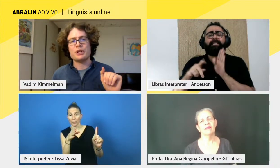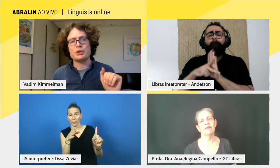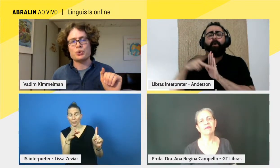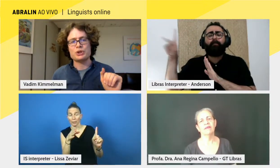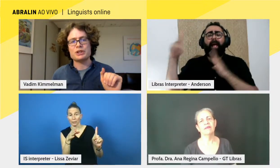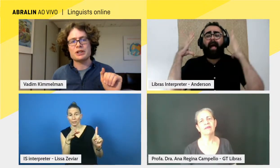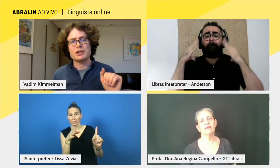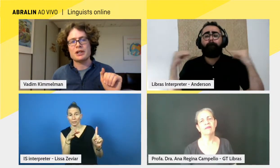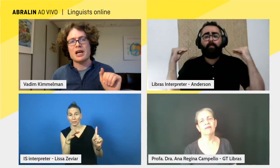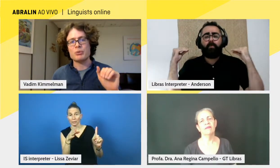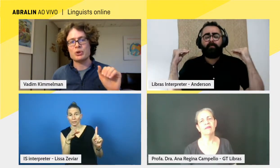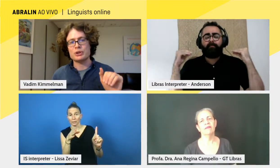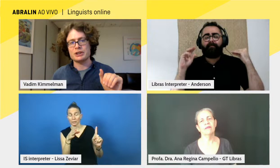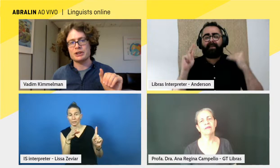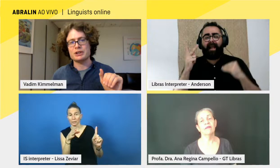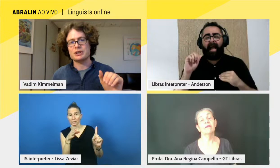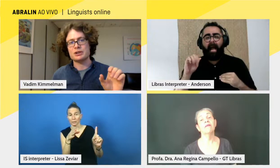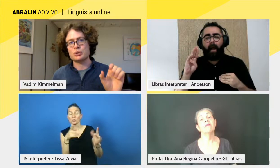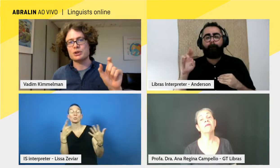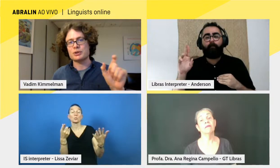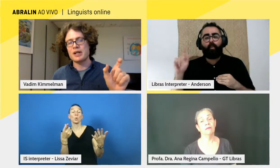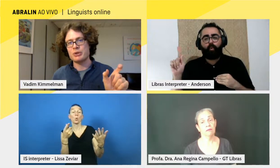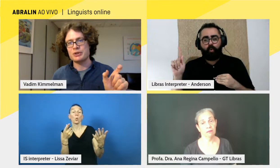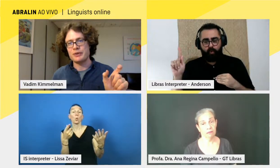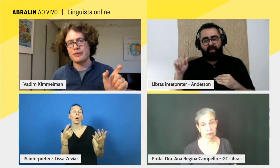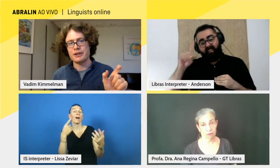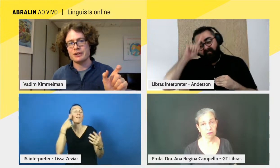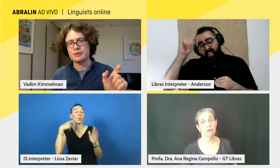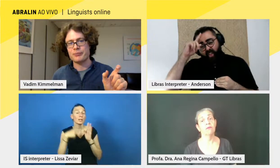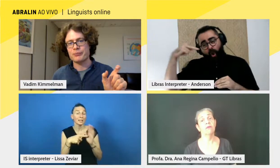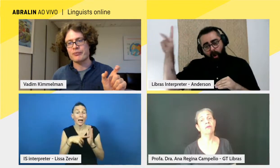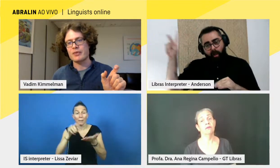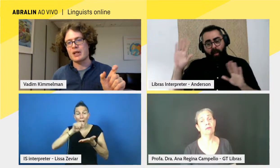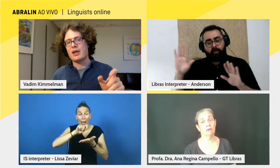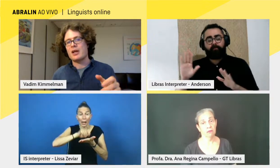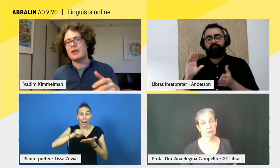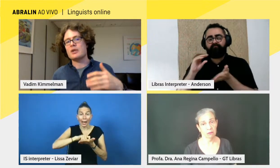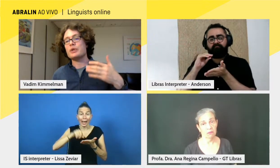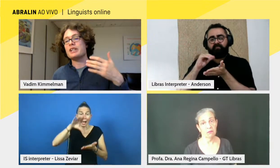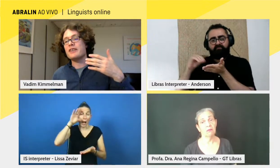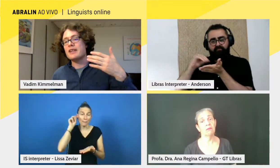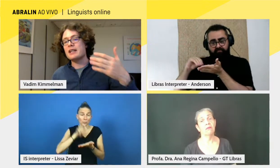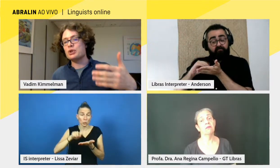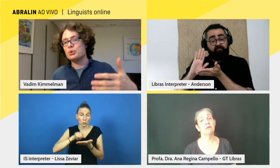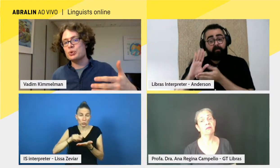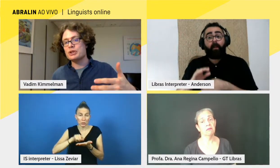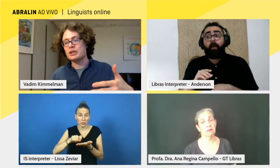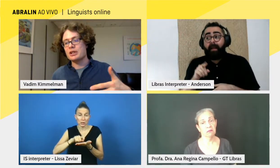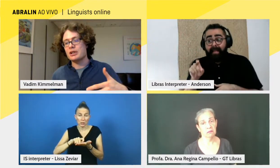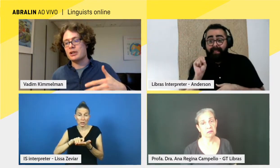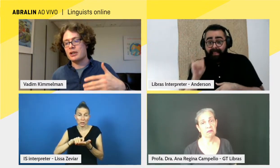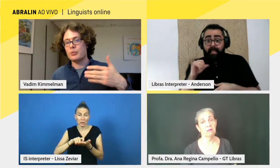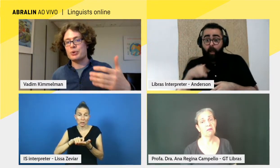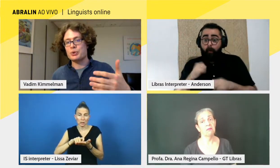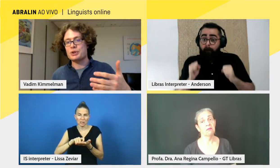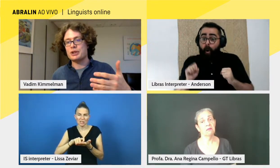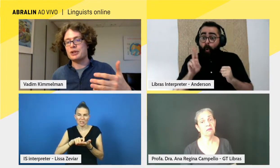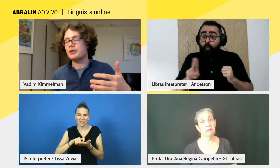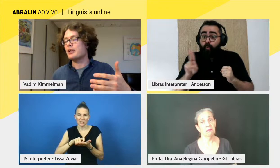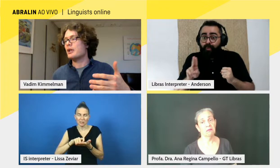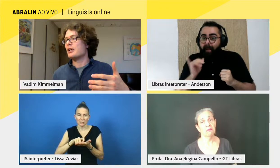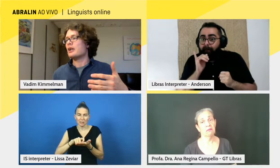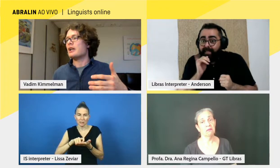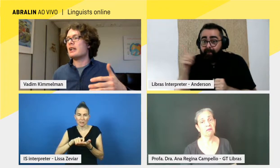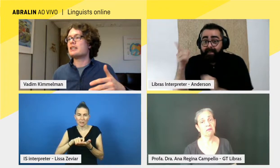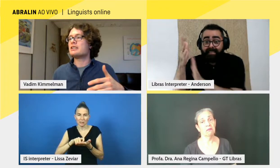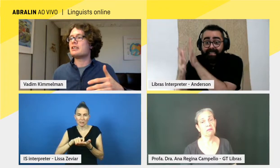So if we use Hamnosis to describe each variant, then we can then use